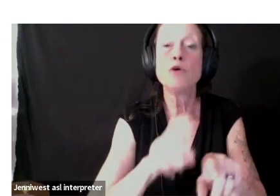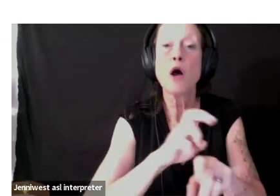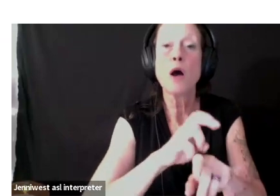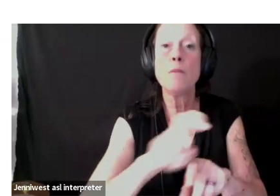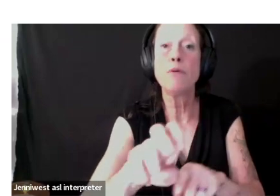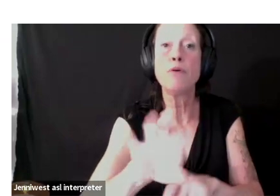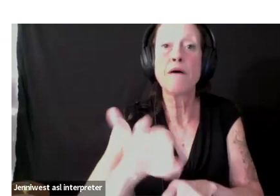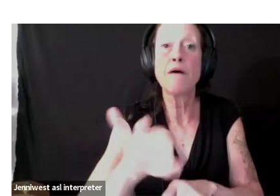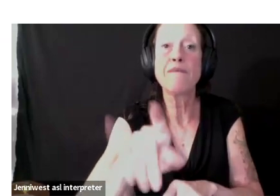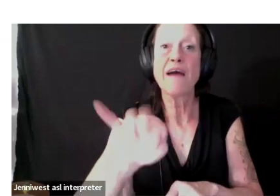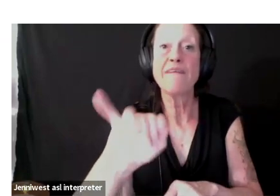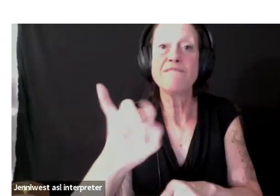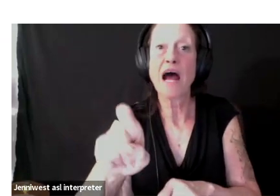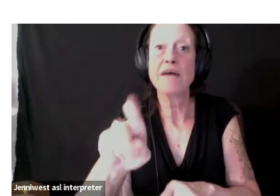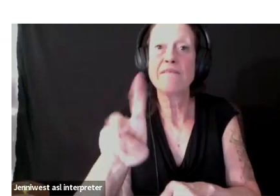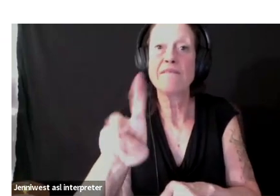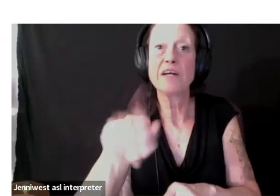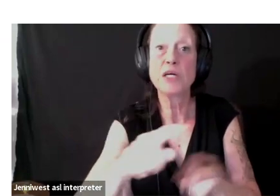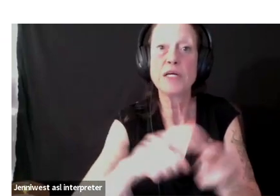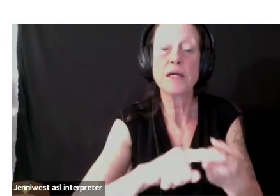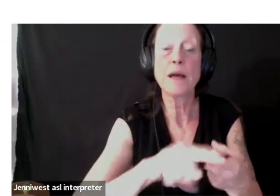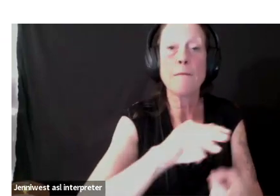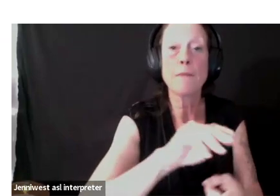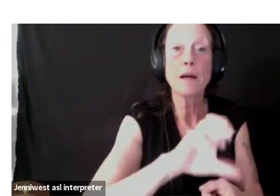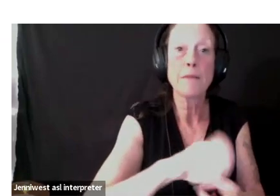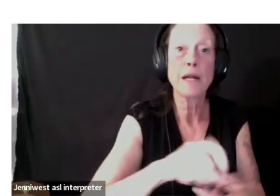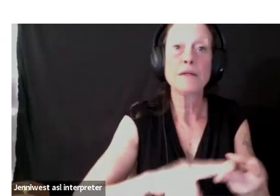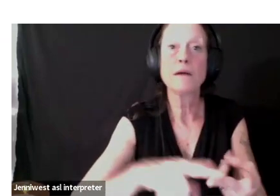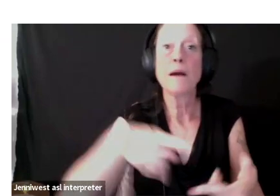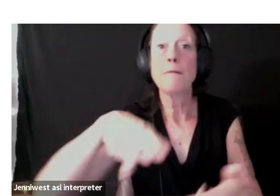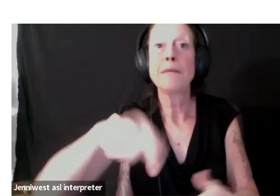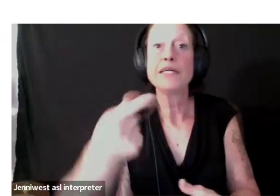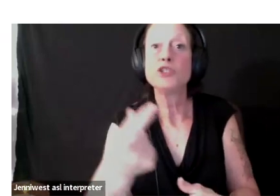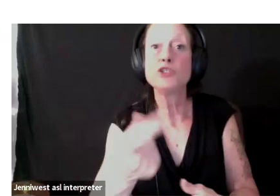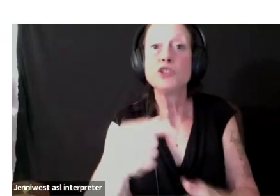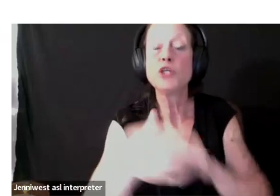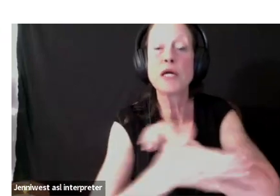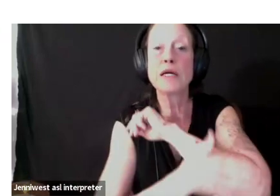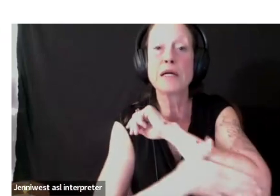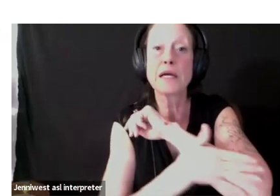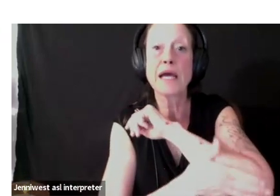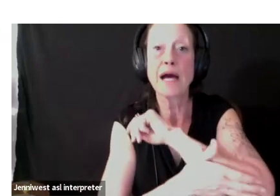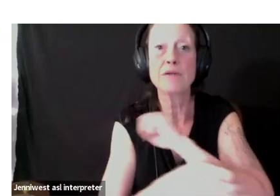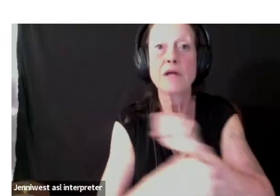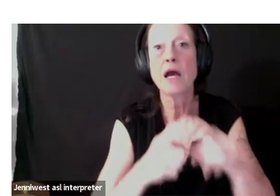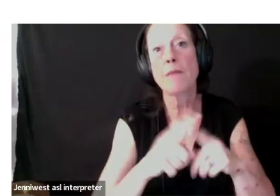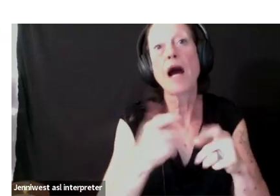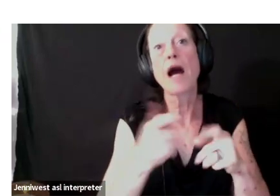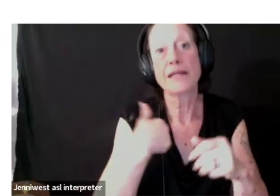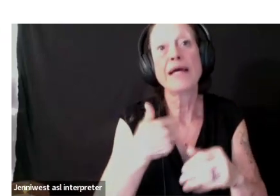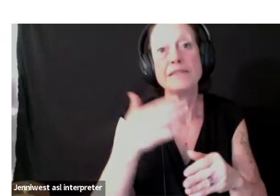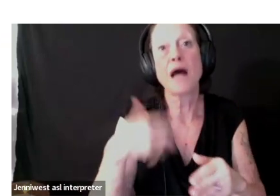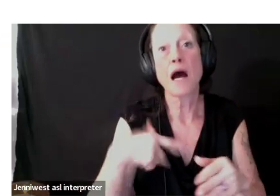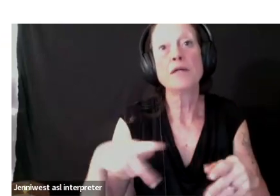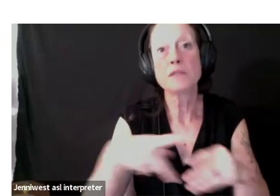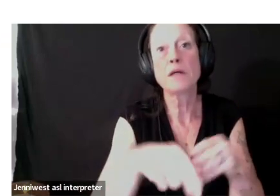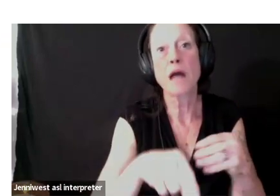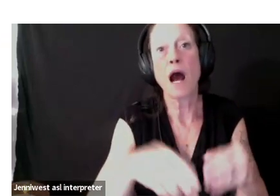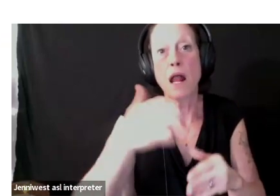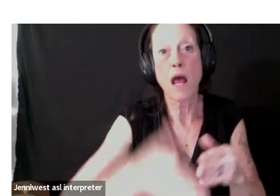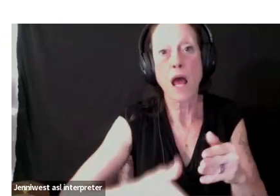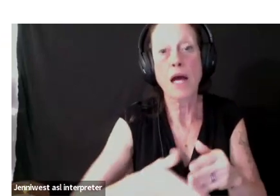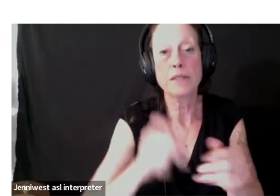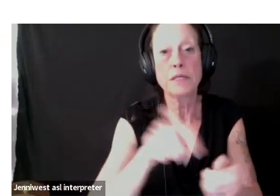County, Prince George's County, but there's a limit. So wherever our bus services are, that's